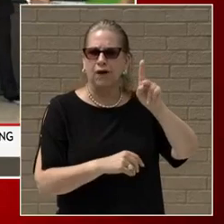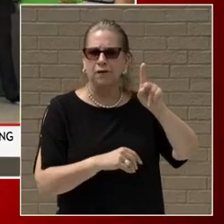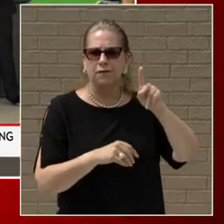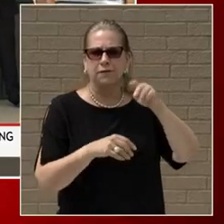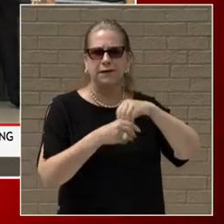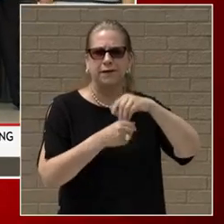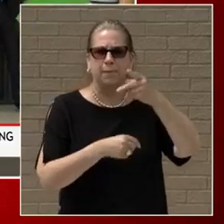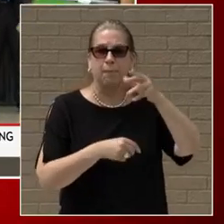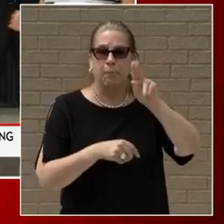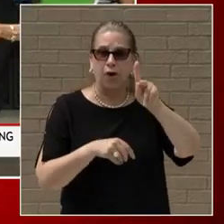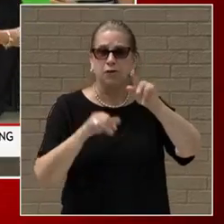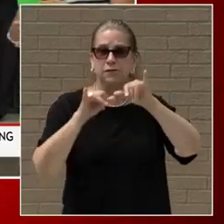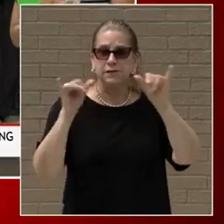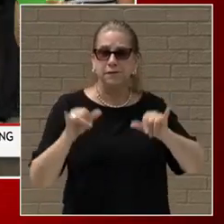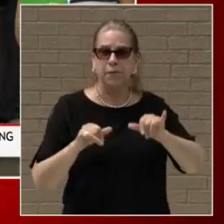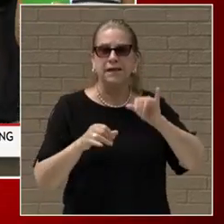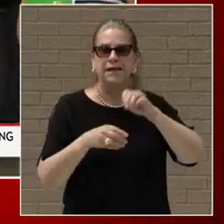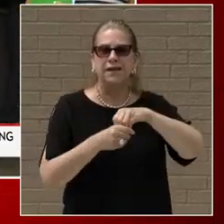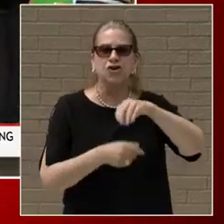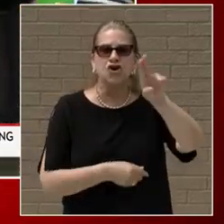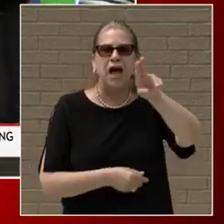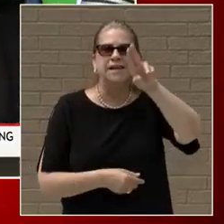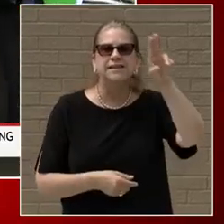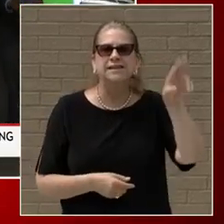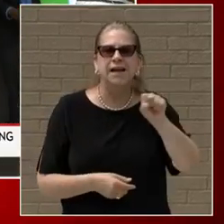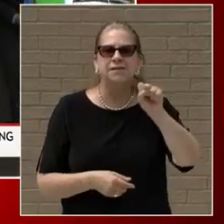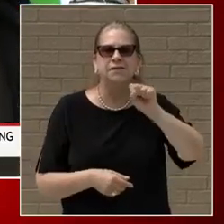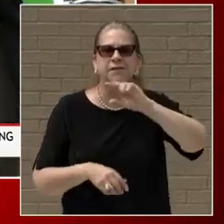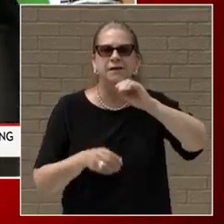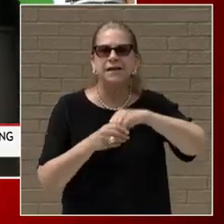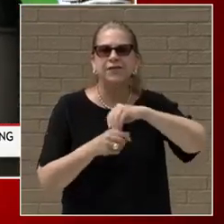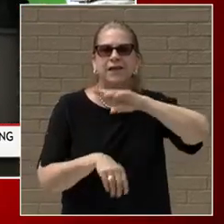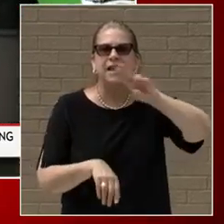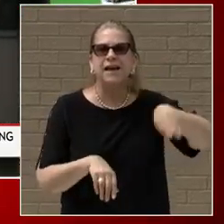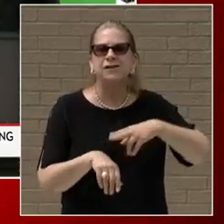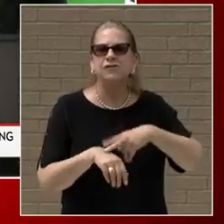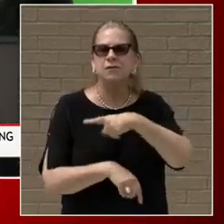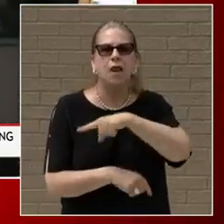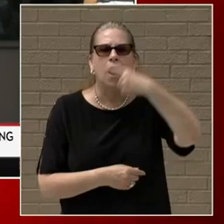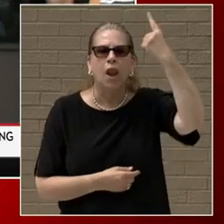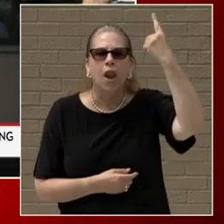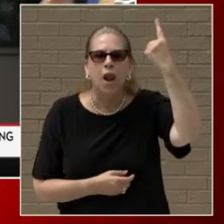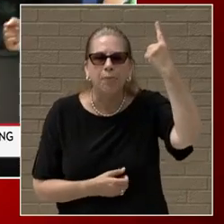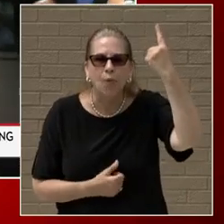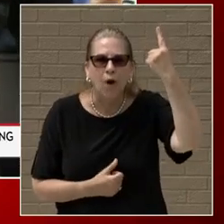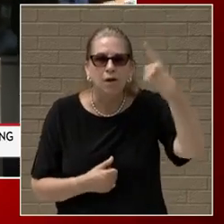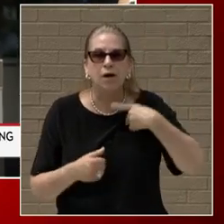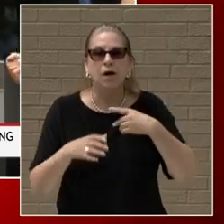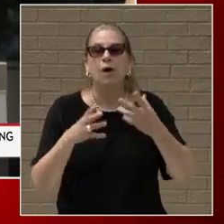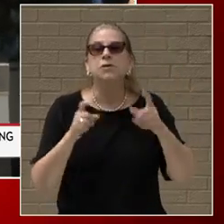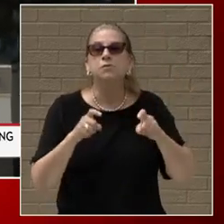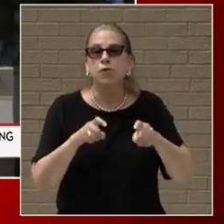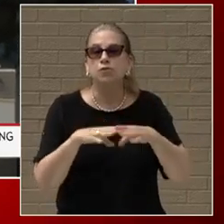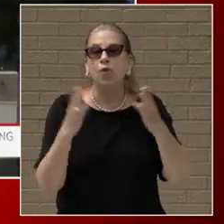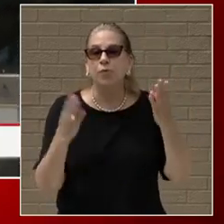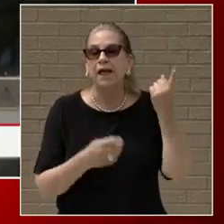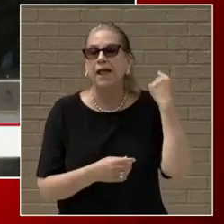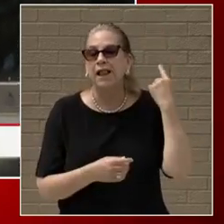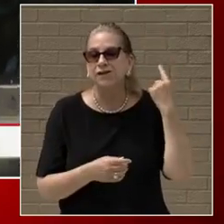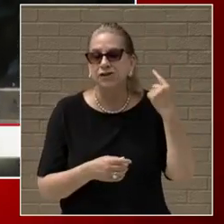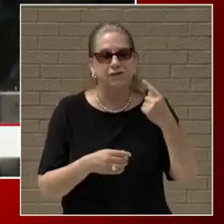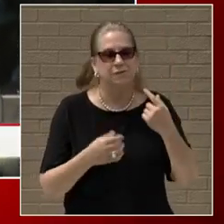nation. We're celebrating the opening of our pools after not opening last year, maybe for the first time in 70 years.